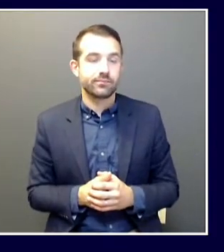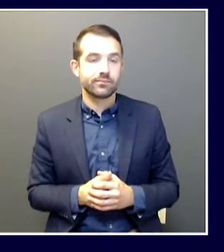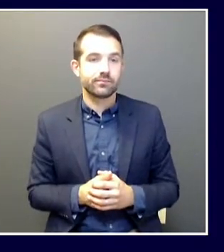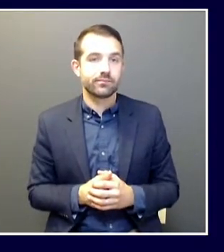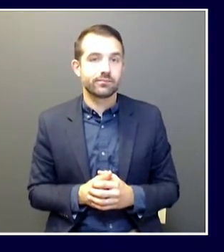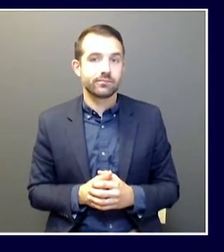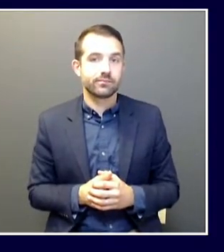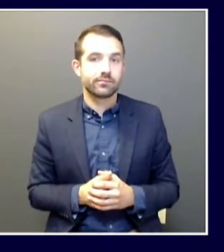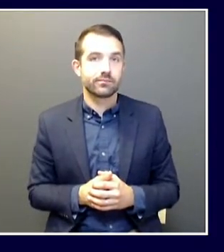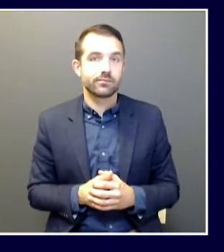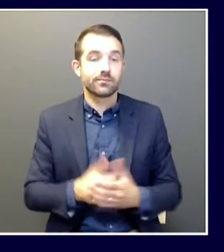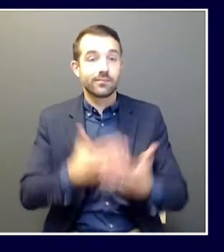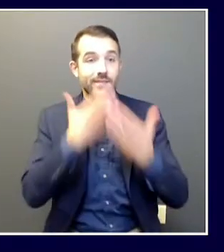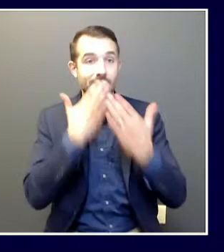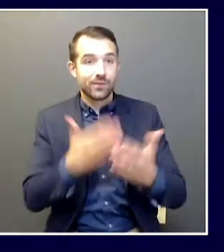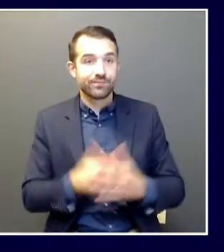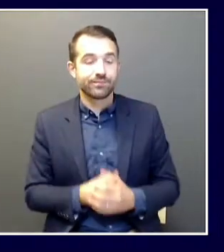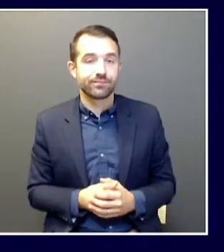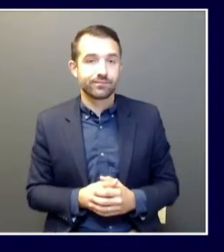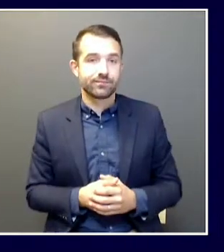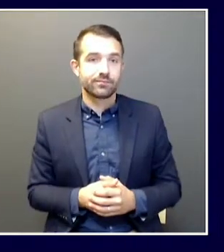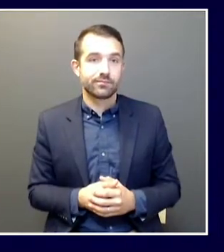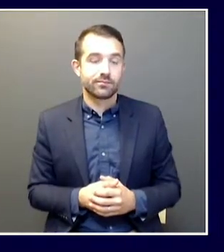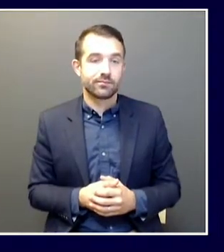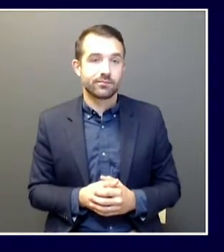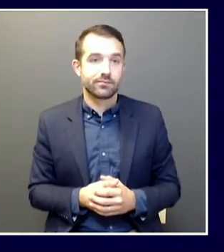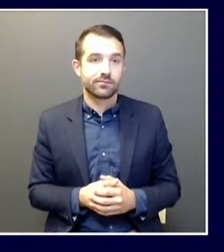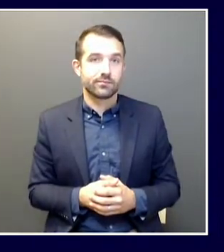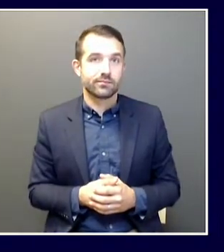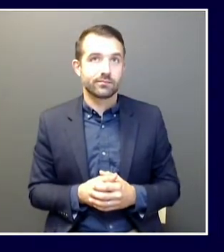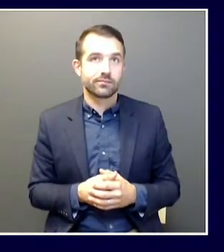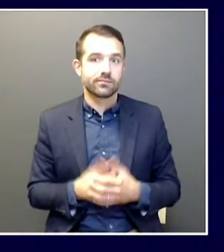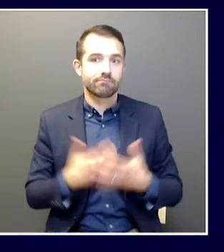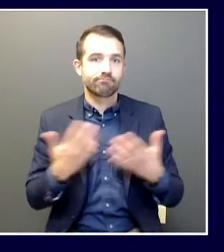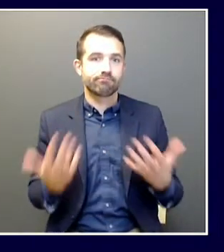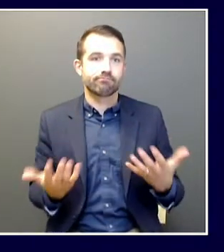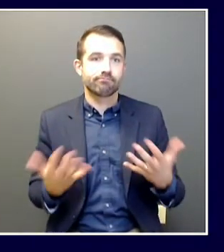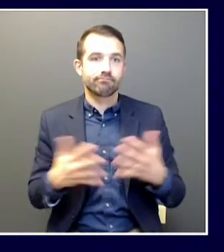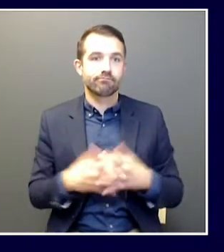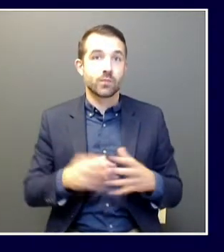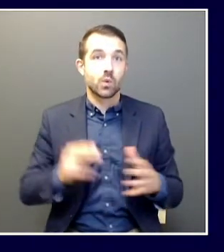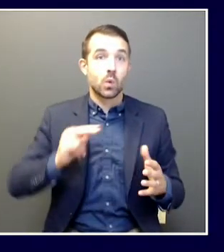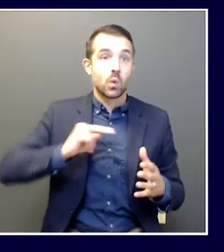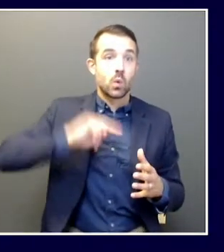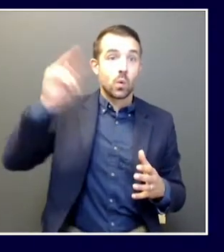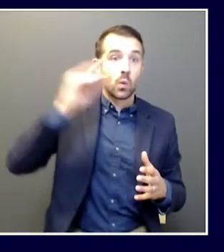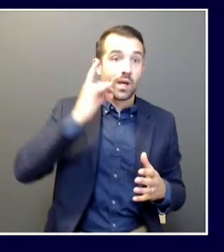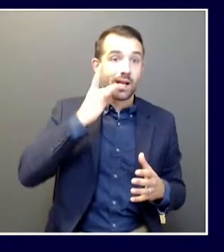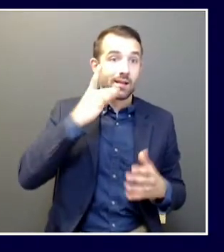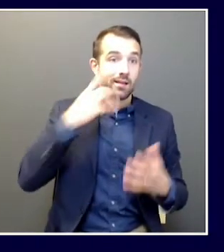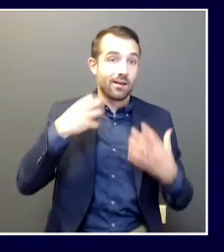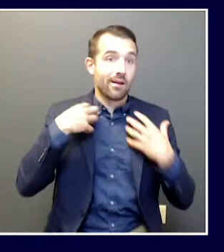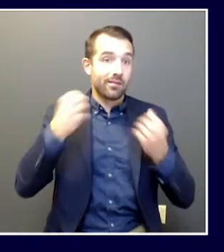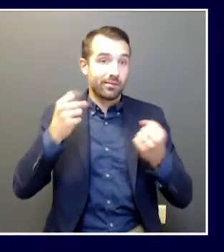Thank you, Dr. Shah and Commissioner Lambrou. A spokesperson for Northern Light Health said earlier today that